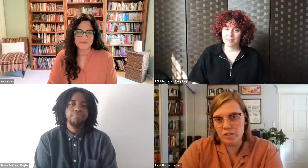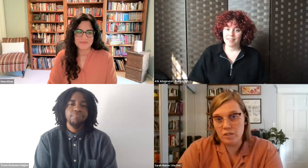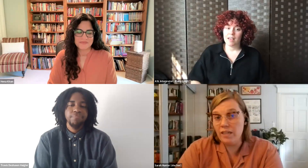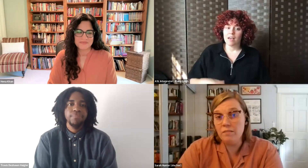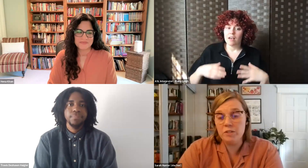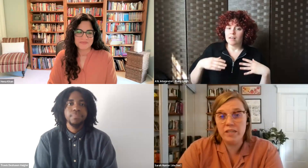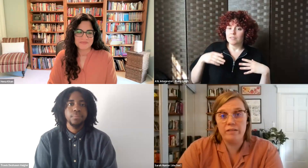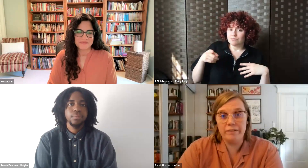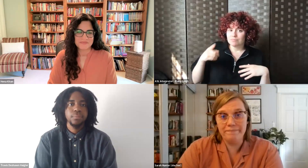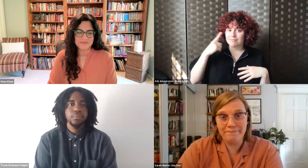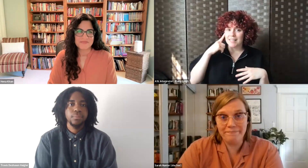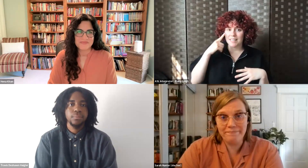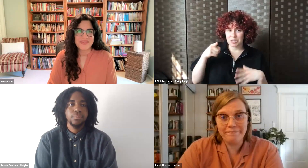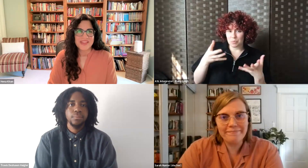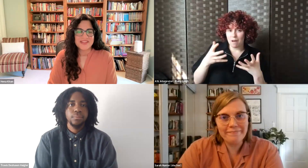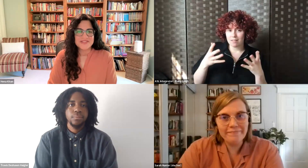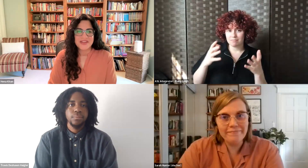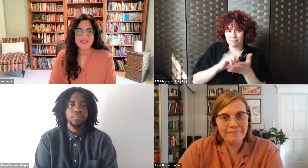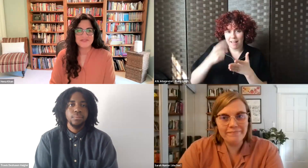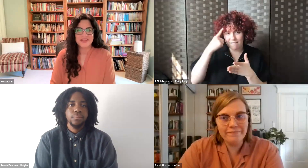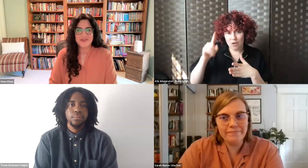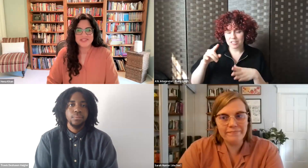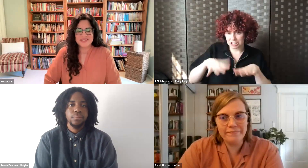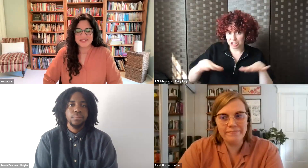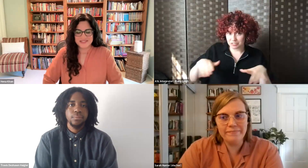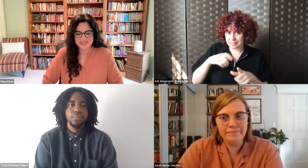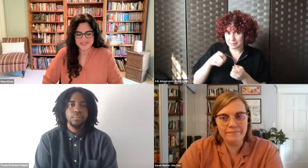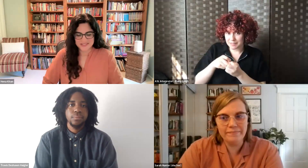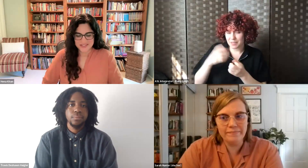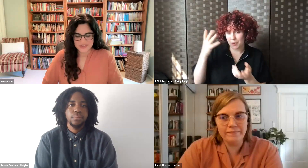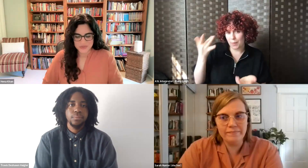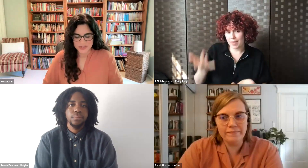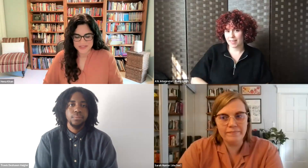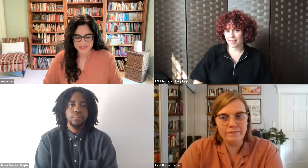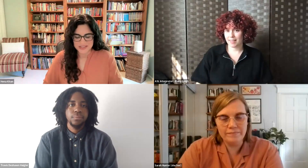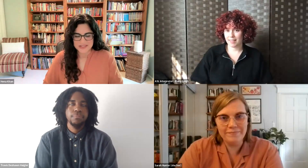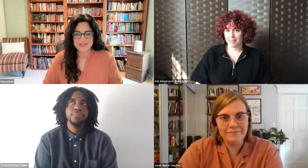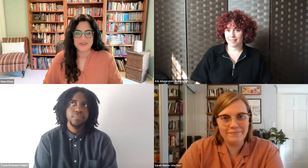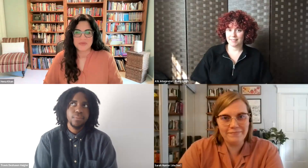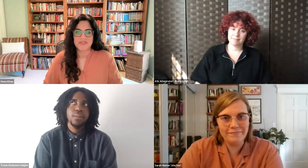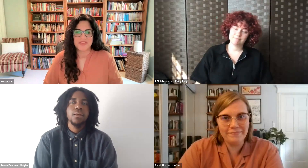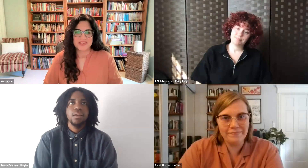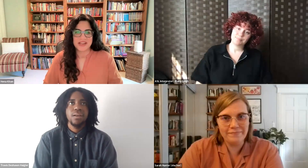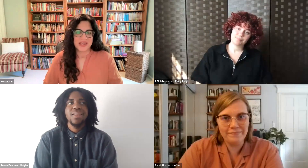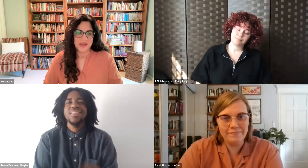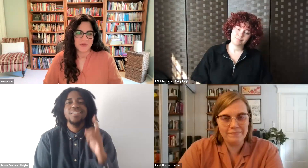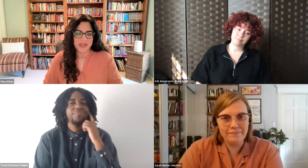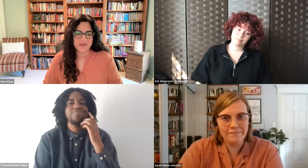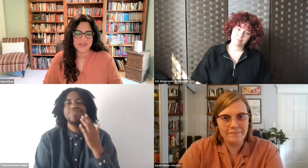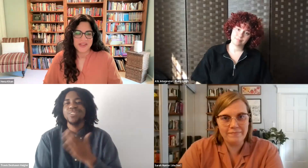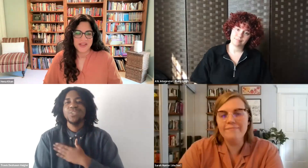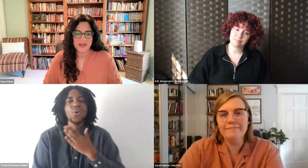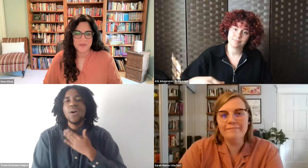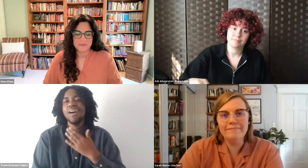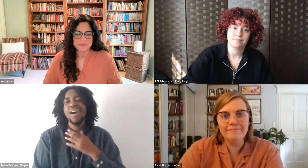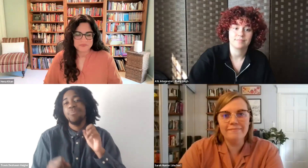writing for children in particular? So I think, you know, it's just a joy to get to write about the things that I care